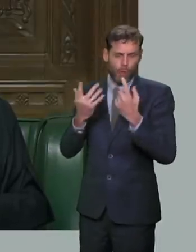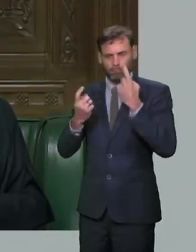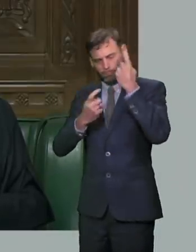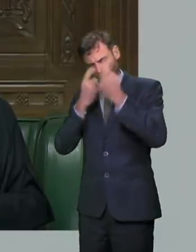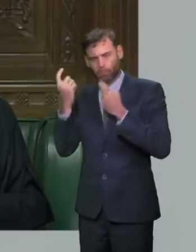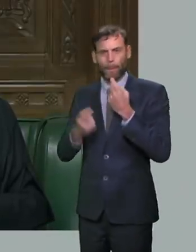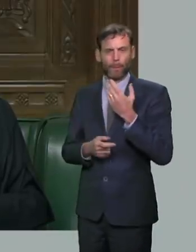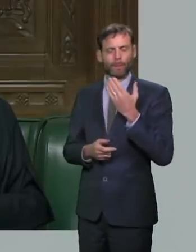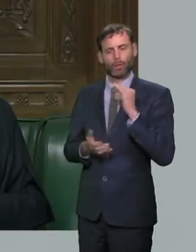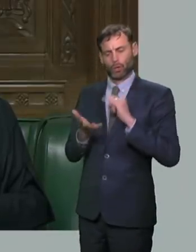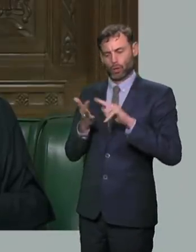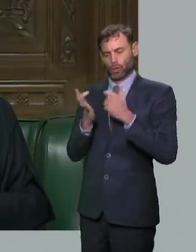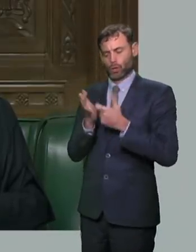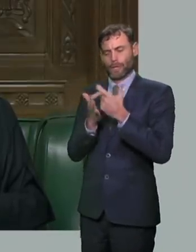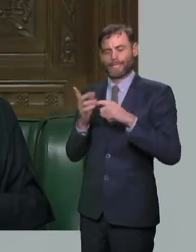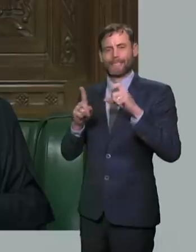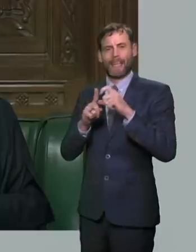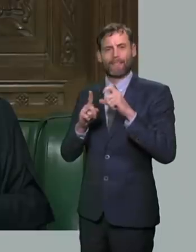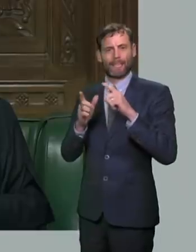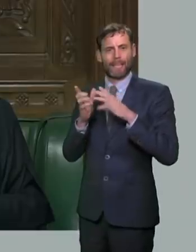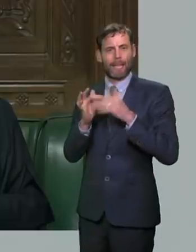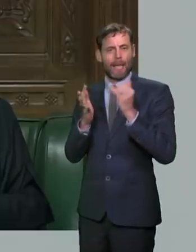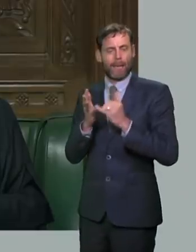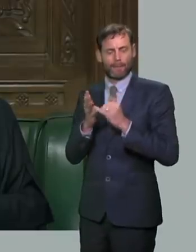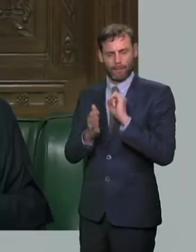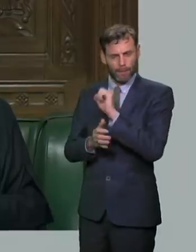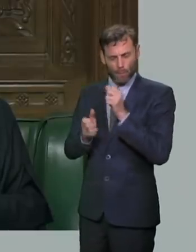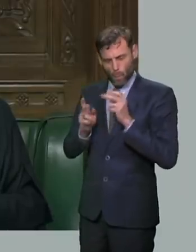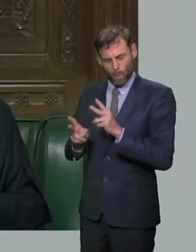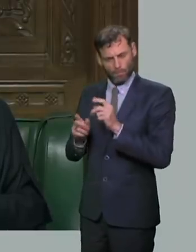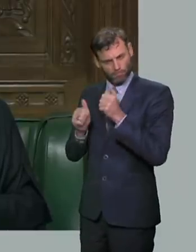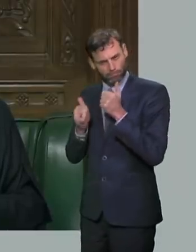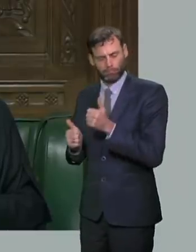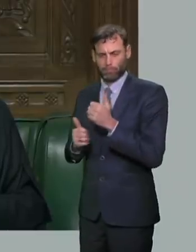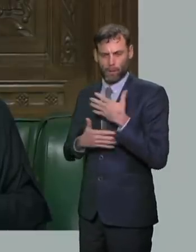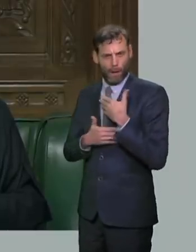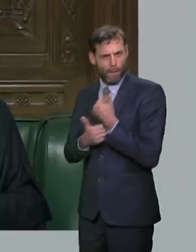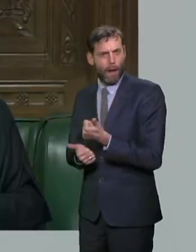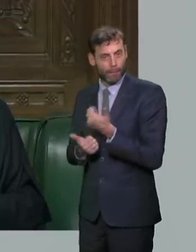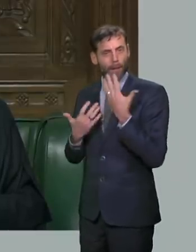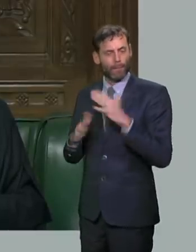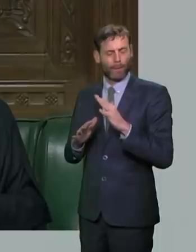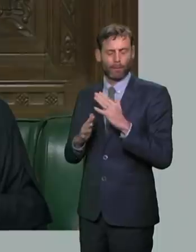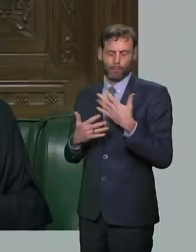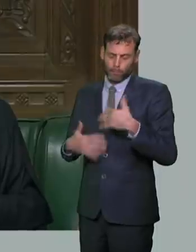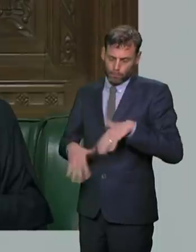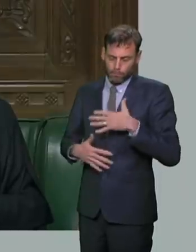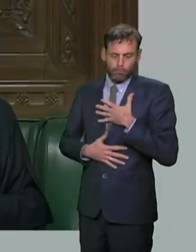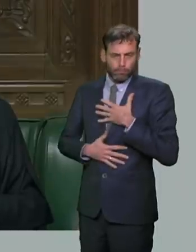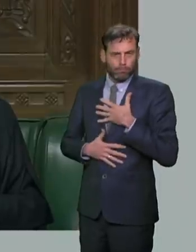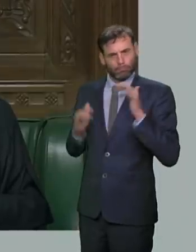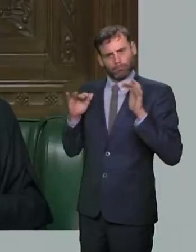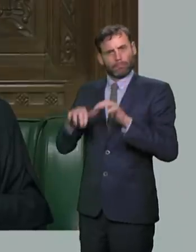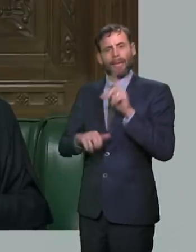Amos's decency and kindness at a very moving Requiem Mass held yesterday. I sincerely hope that